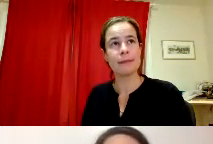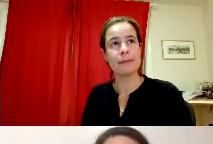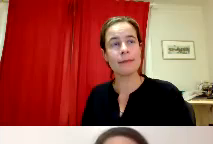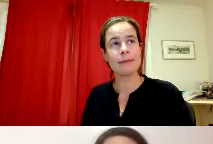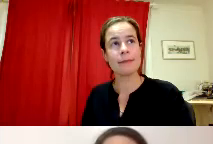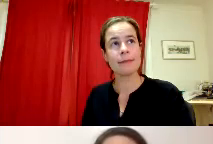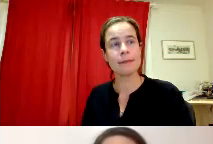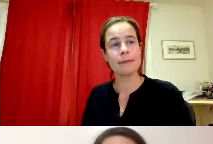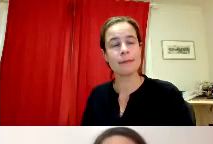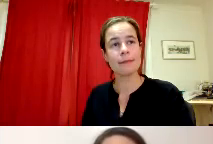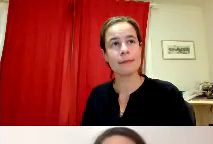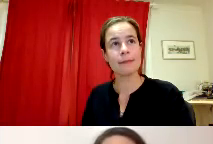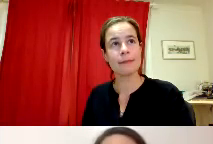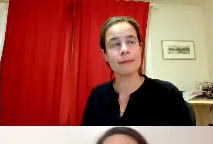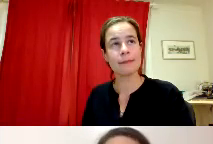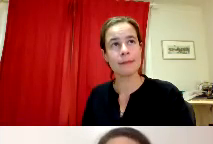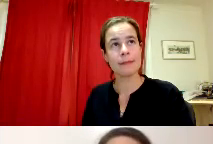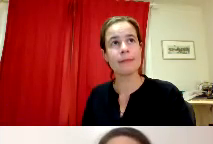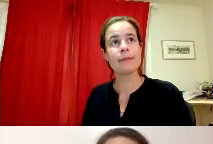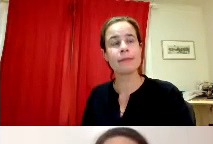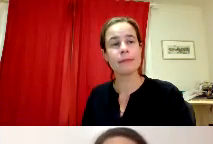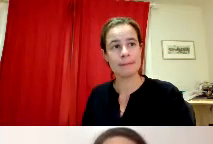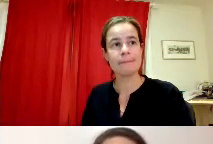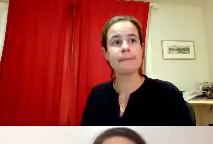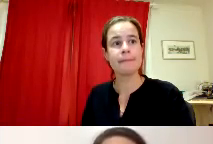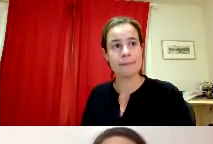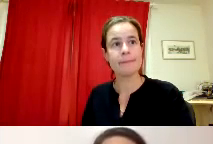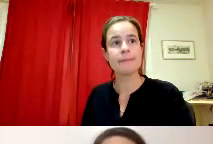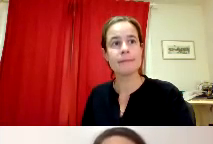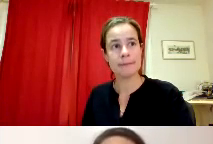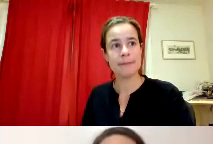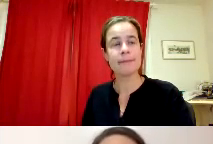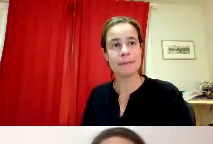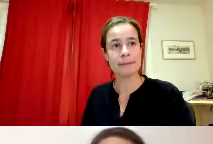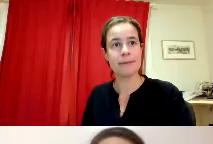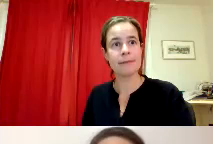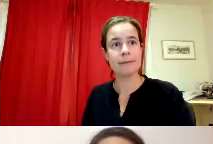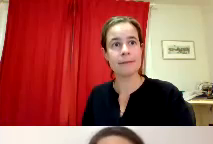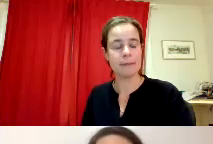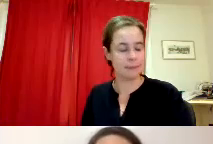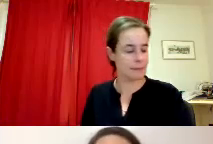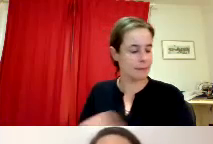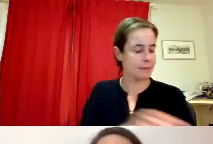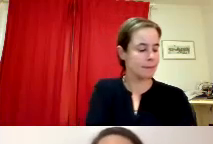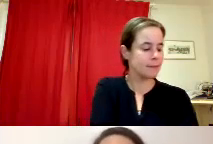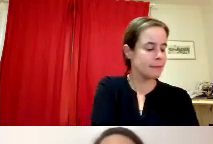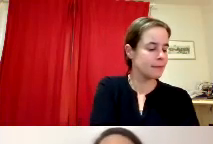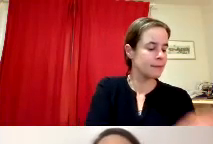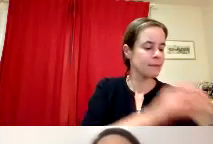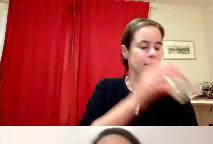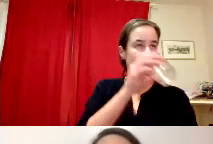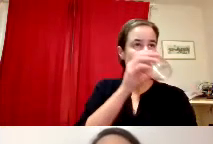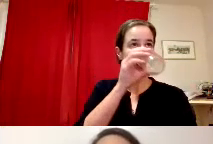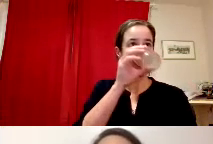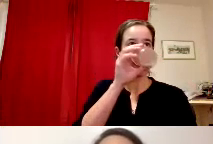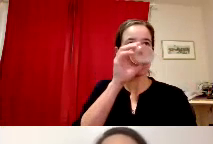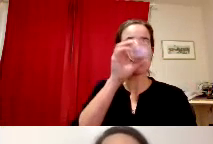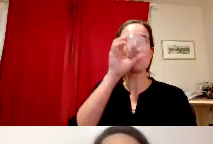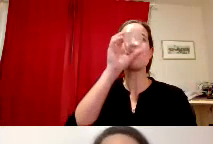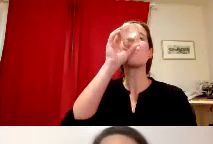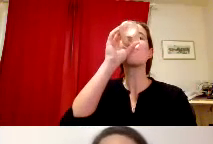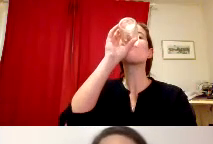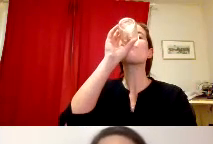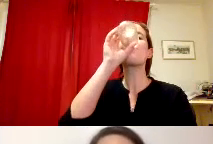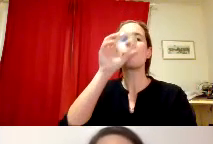these community check-ins, not just for catching issues with infants' growth, but also in